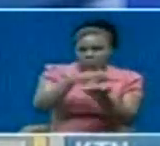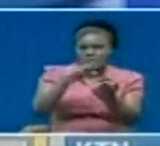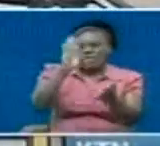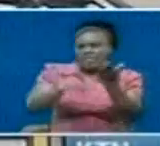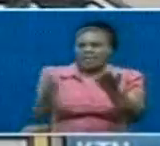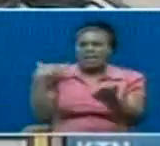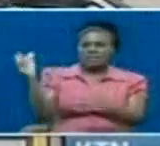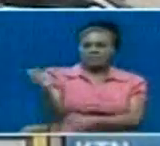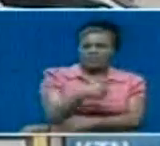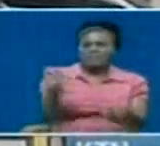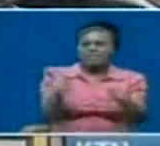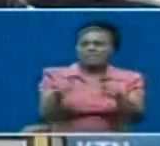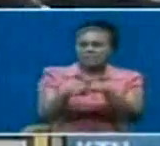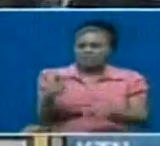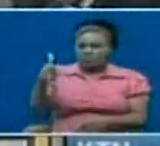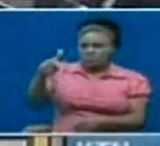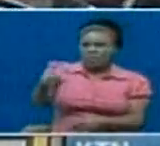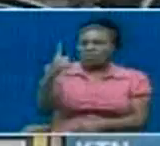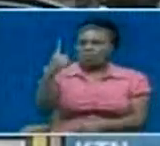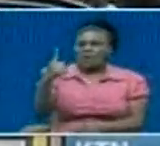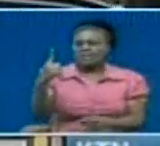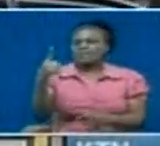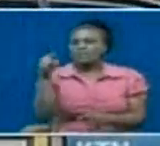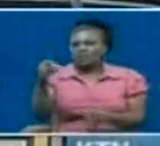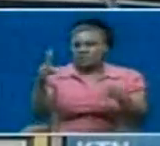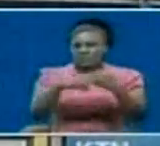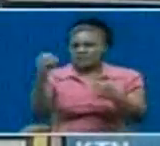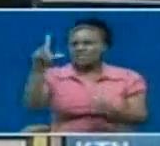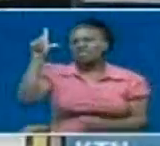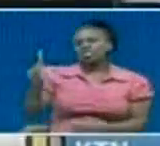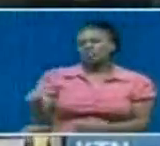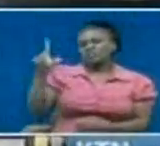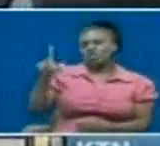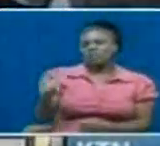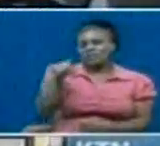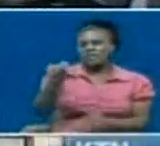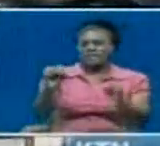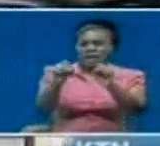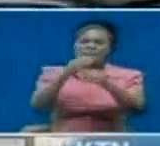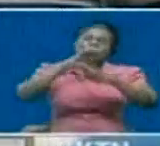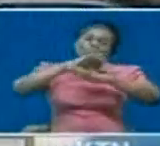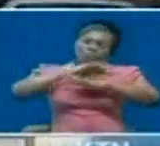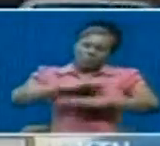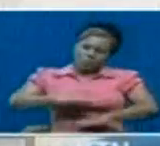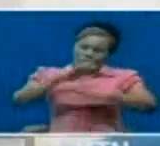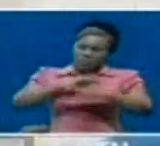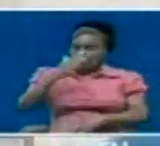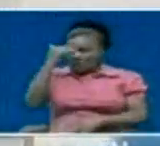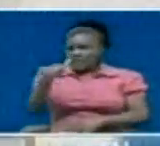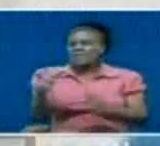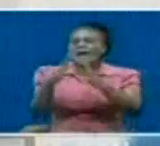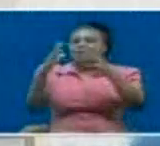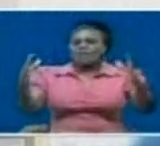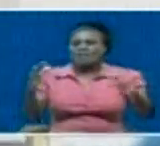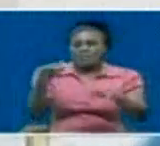last month, while kerosene will be a shilling and 7 cents cheaper. The decrease will come as a major relief, as the two fuels are the most widely used